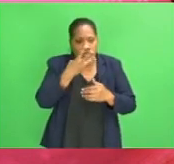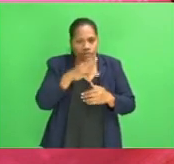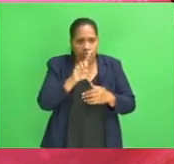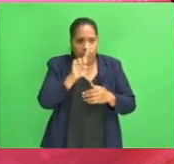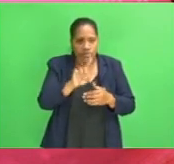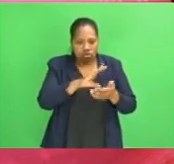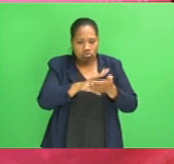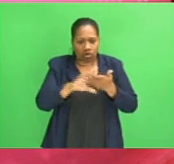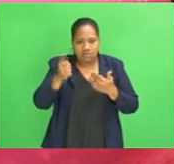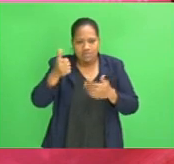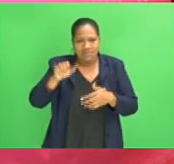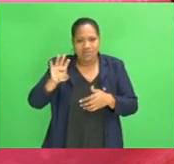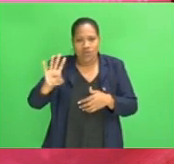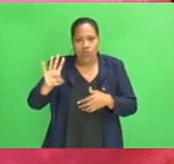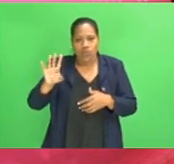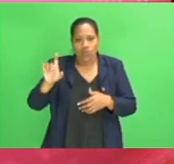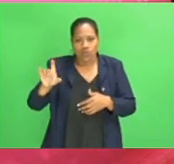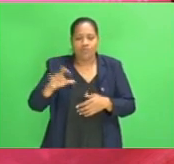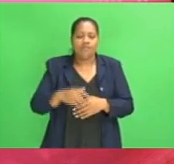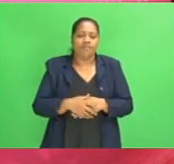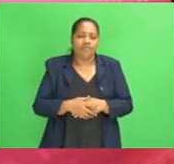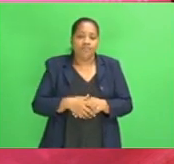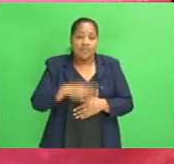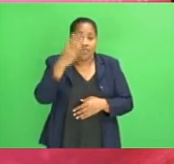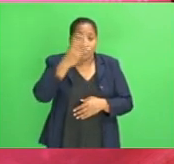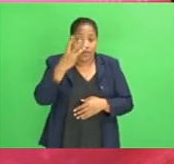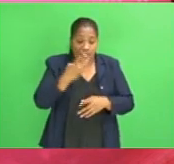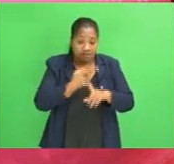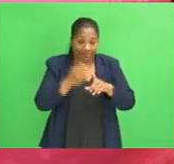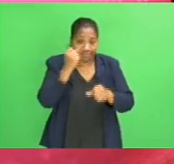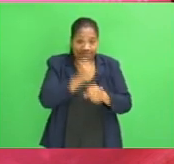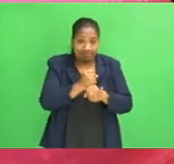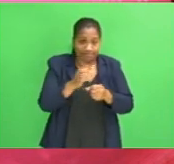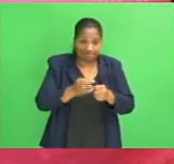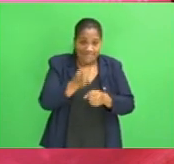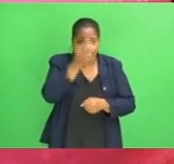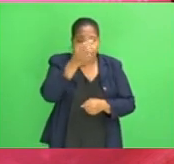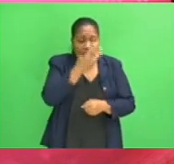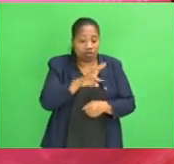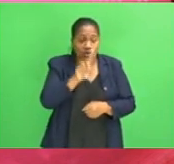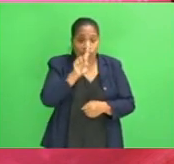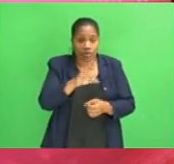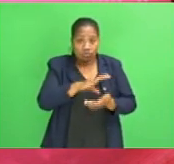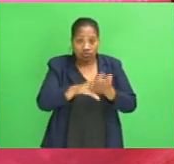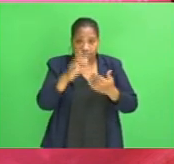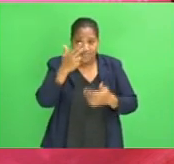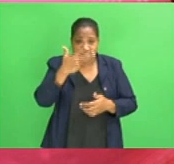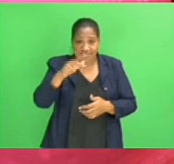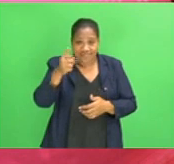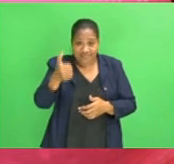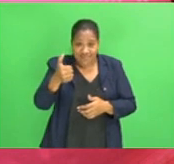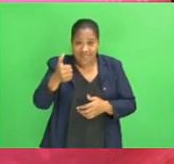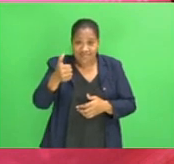$31.64. 13 kg cylinder from $31.86